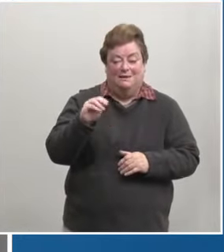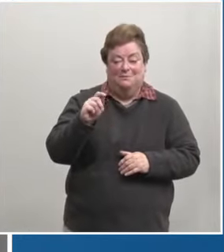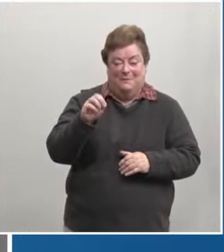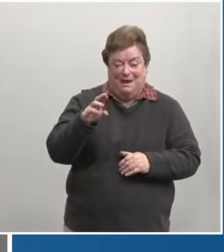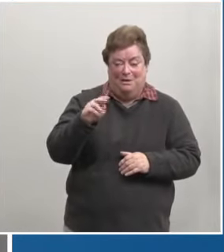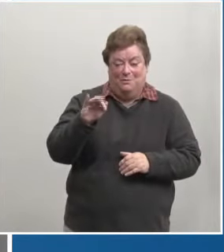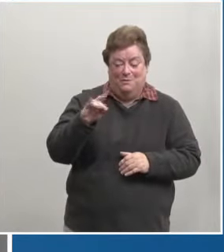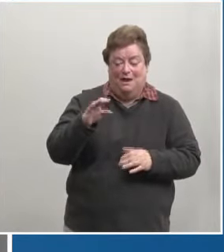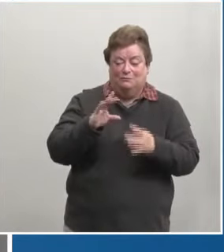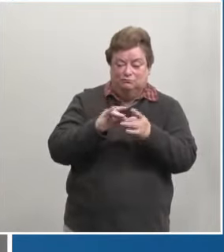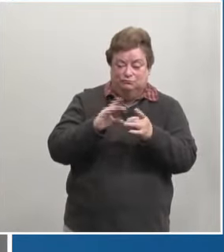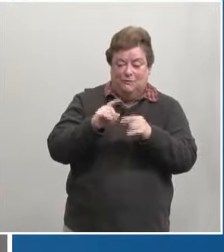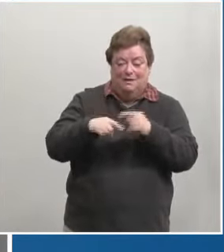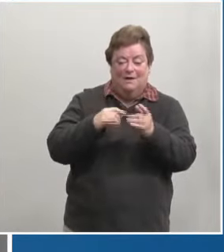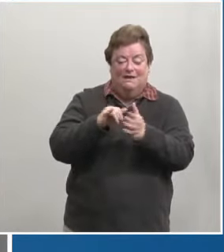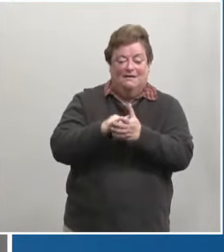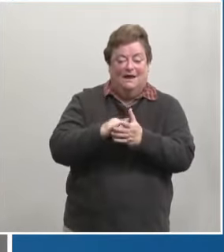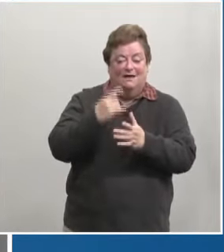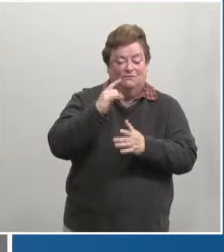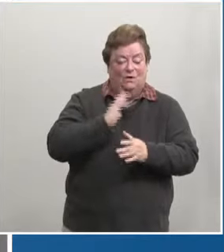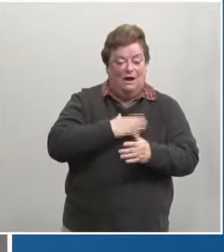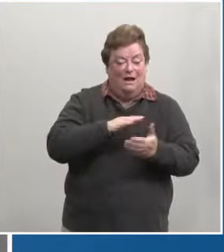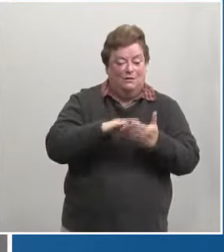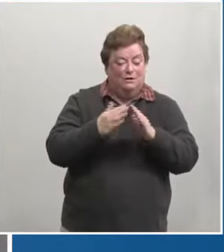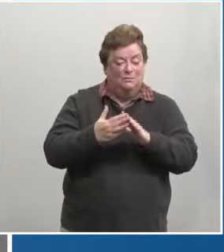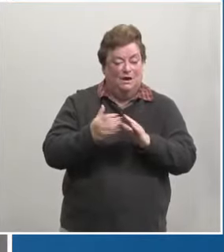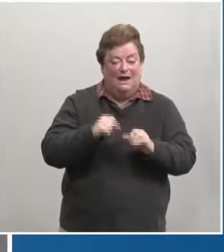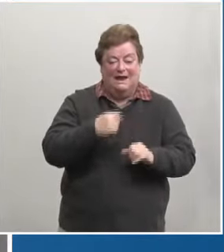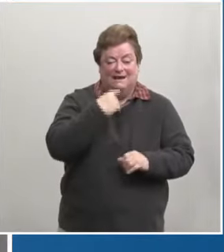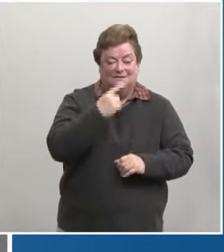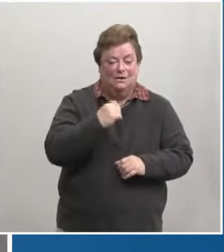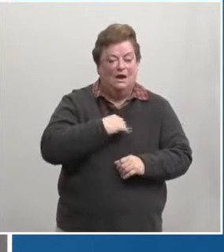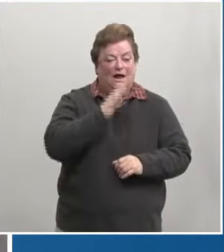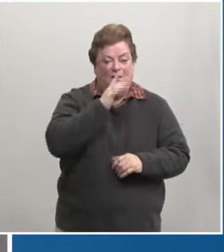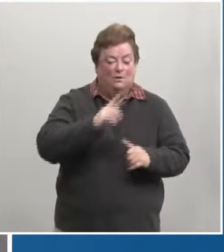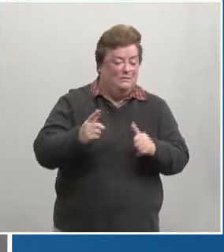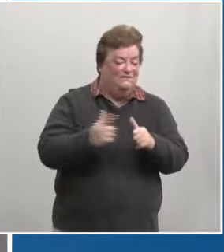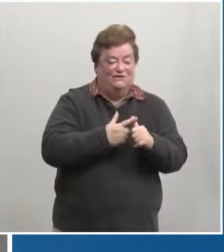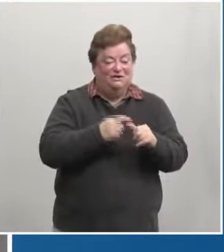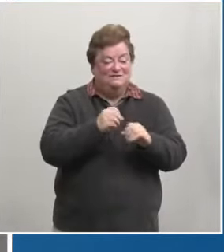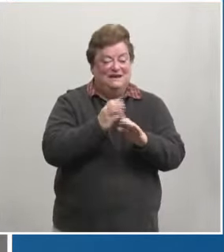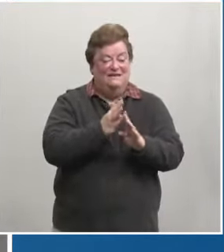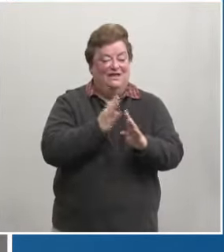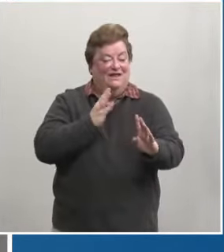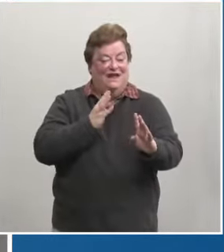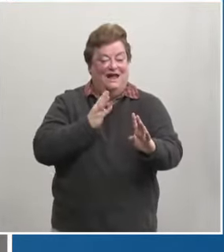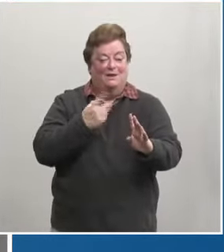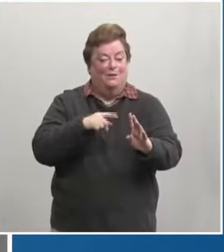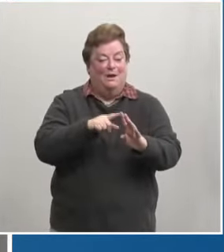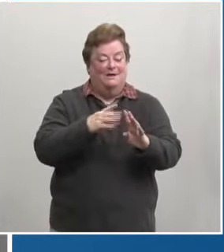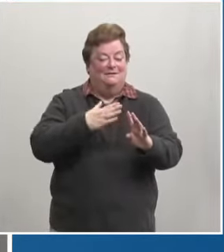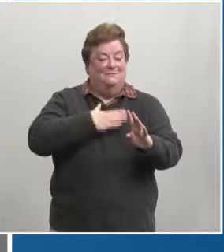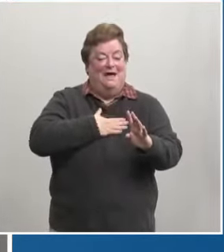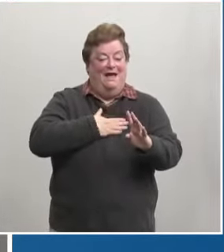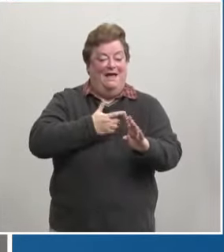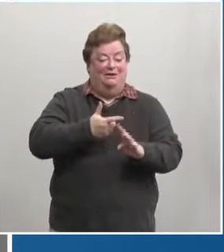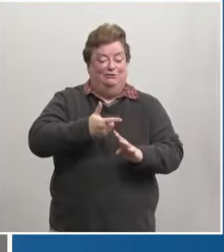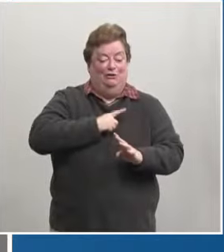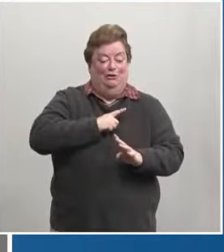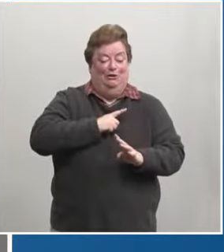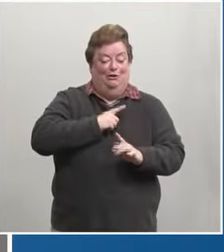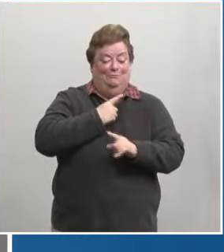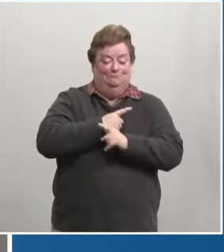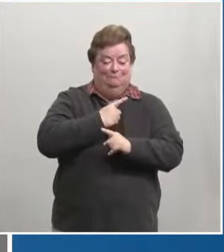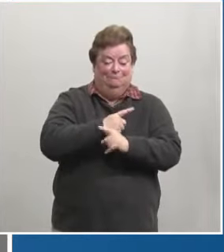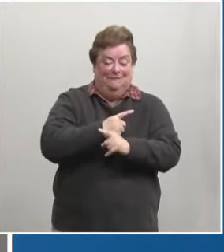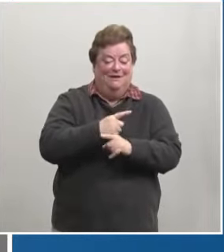talk about for our community. I can tell you I will be the first in line when my appropriate time